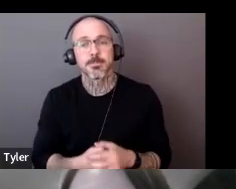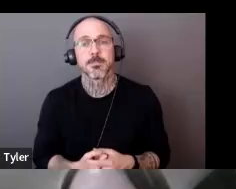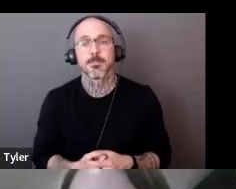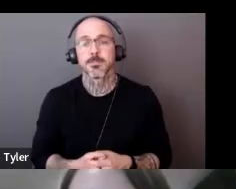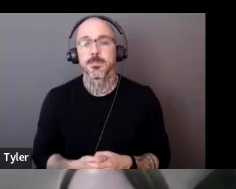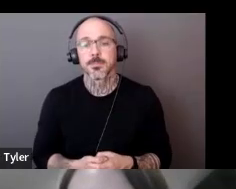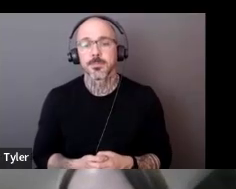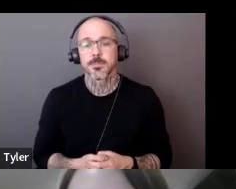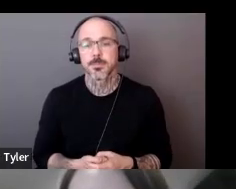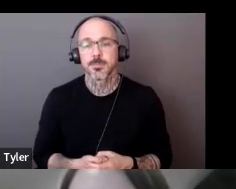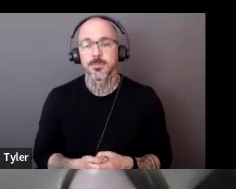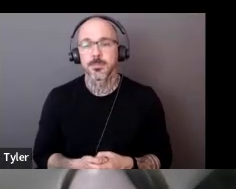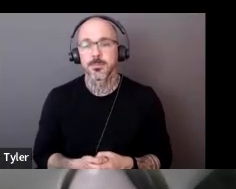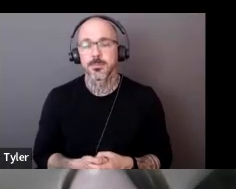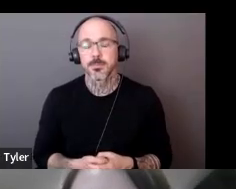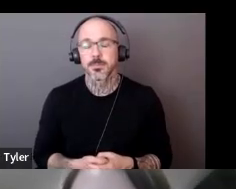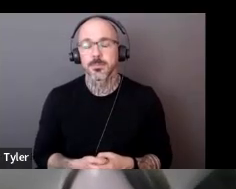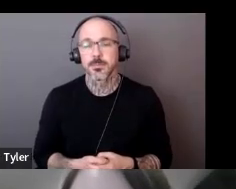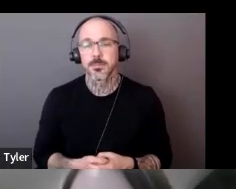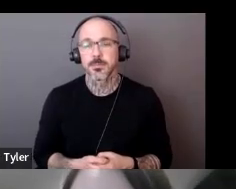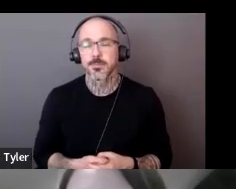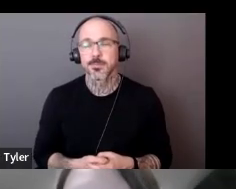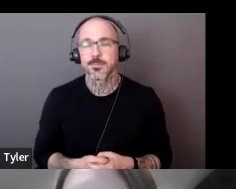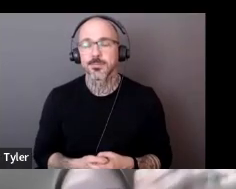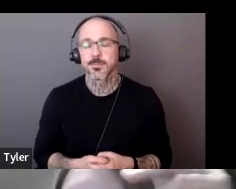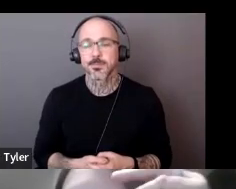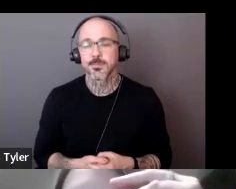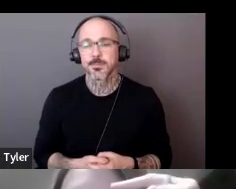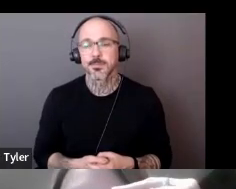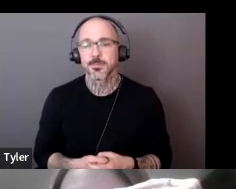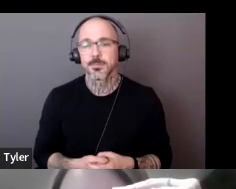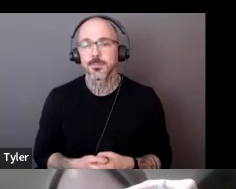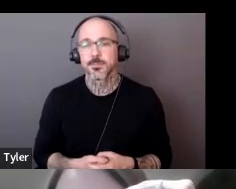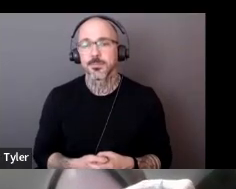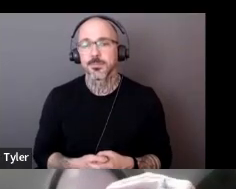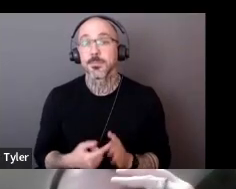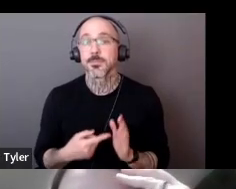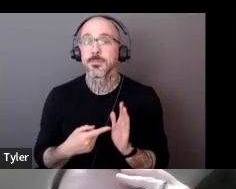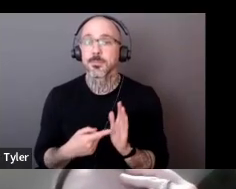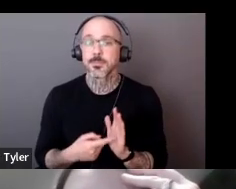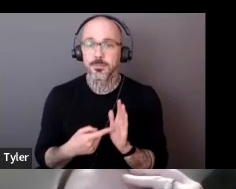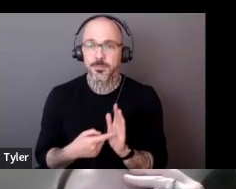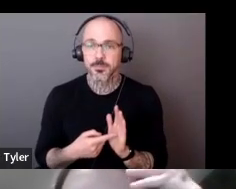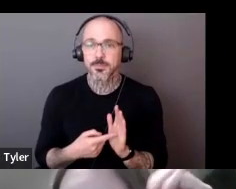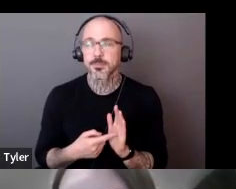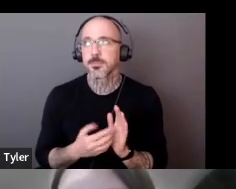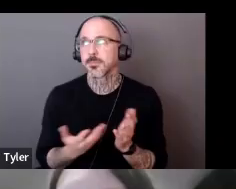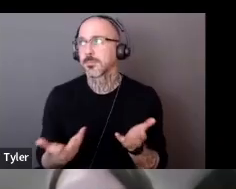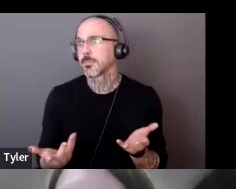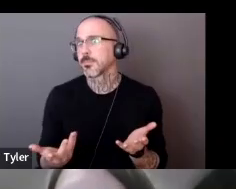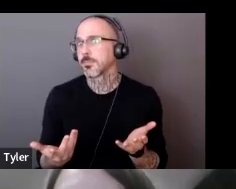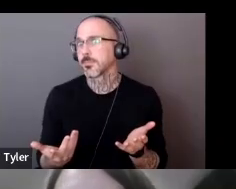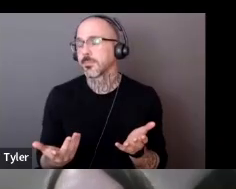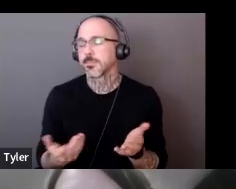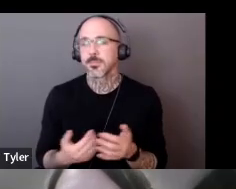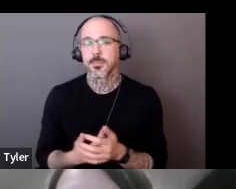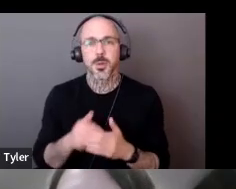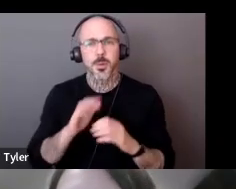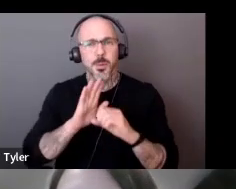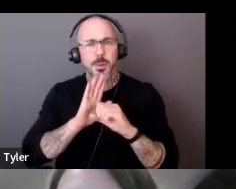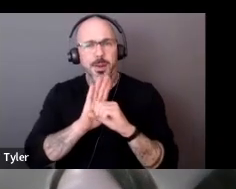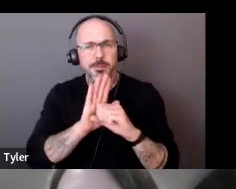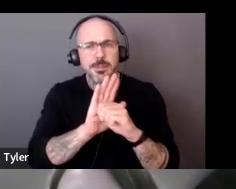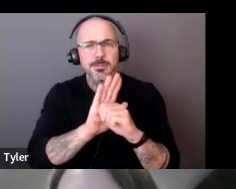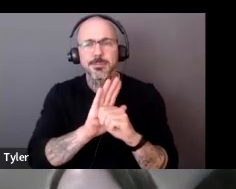in terms of the way advocacy is looked at sometimes,